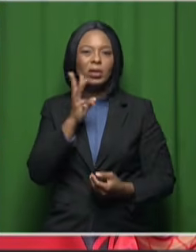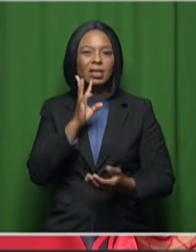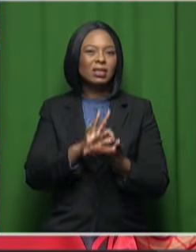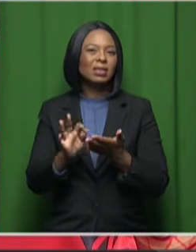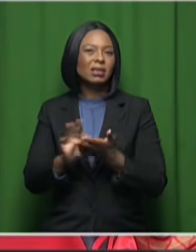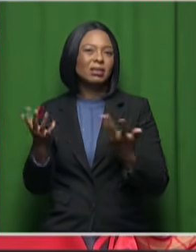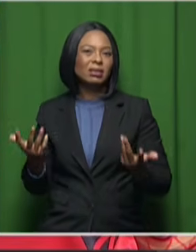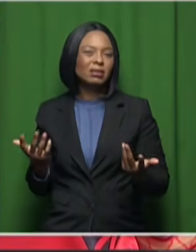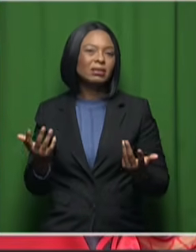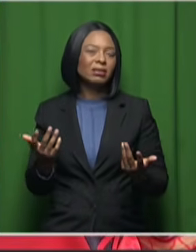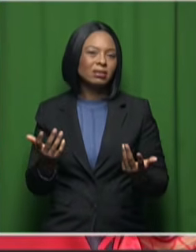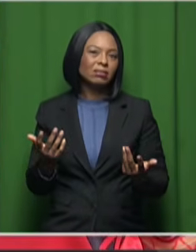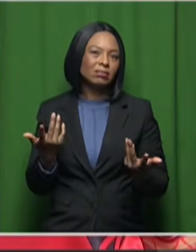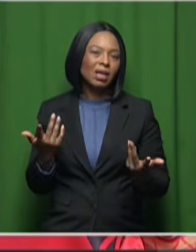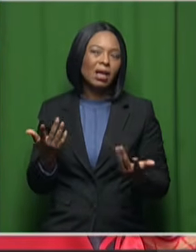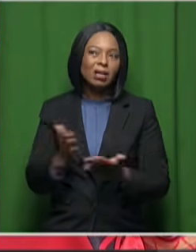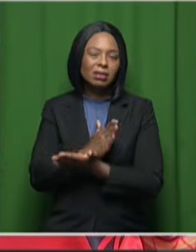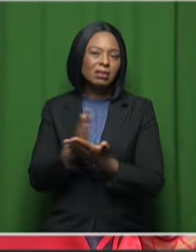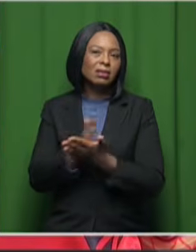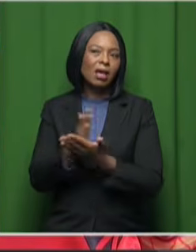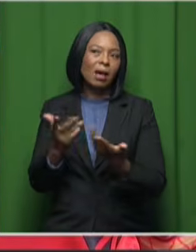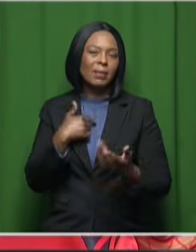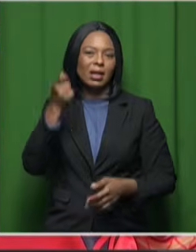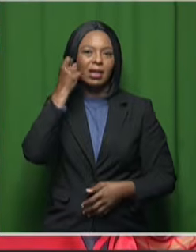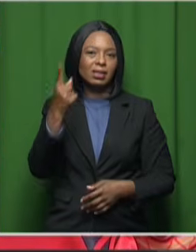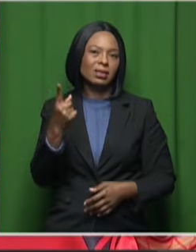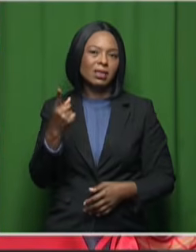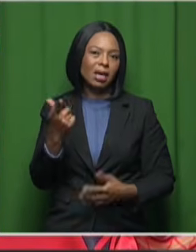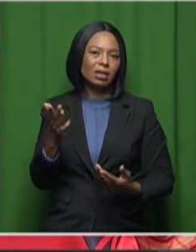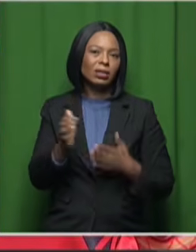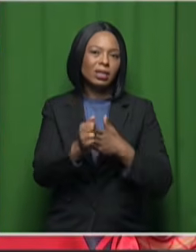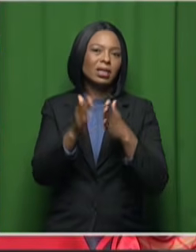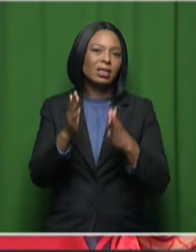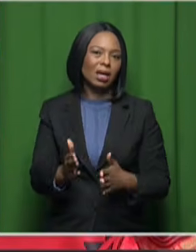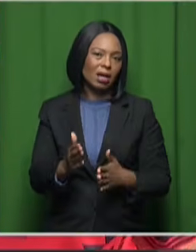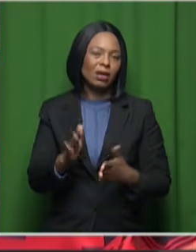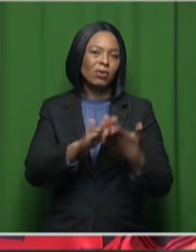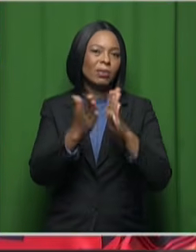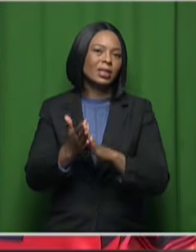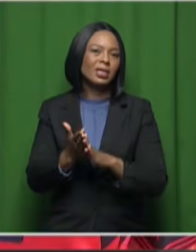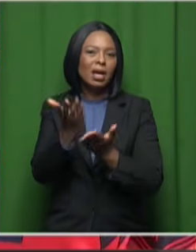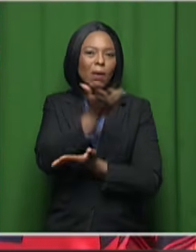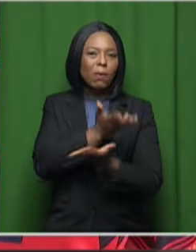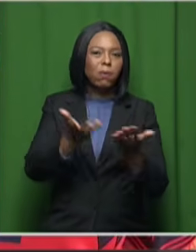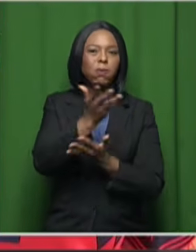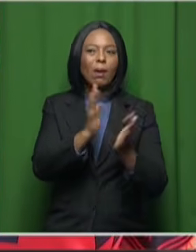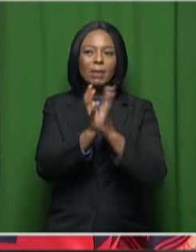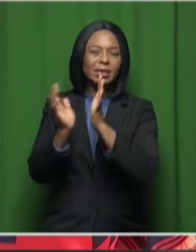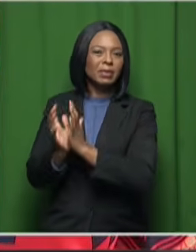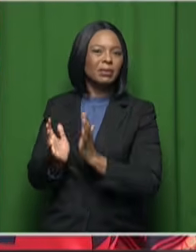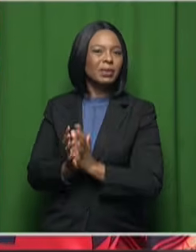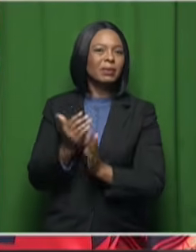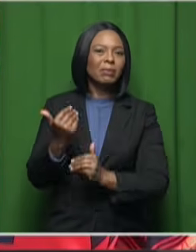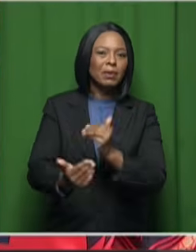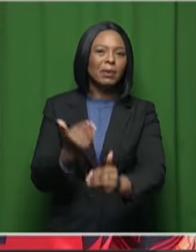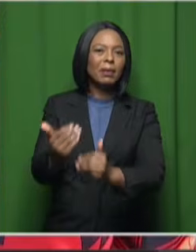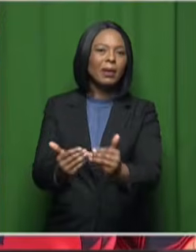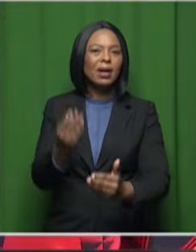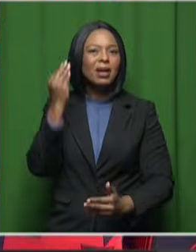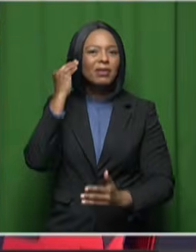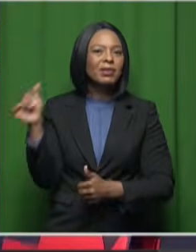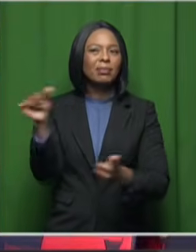taking place, which I understand some of the community leaders have been engaging in, what's the feedback that community members are